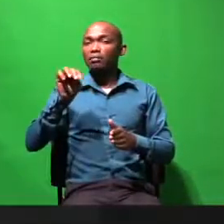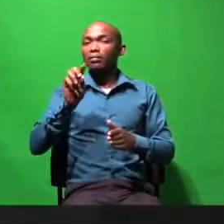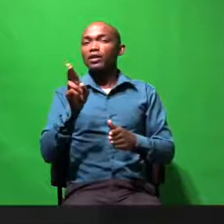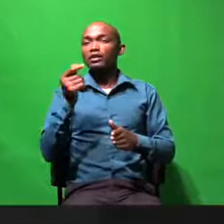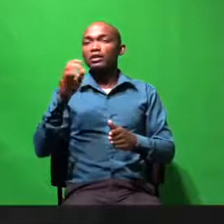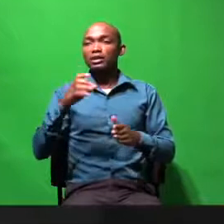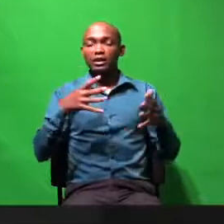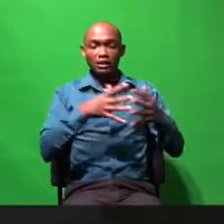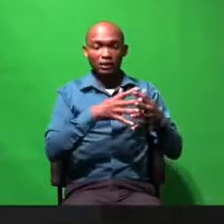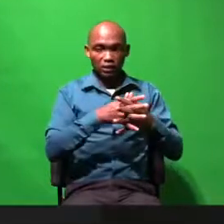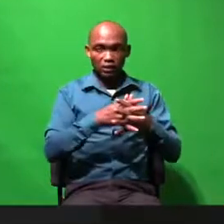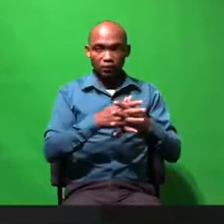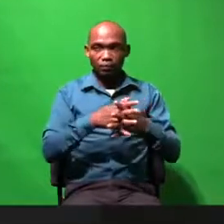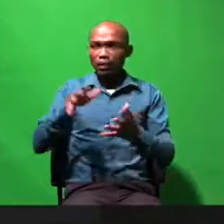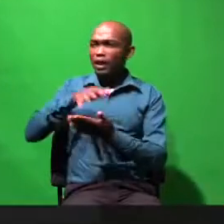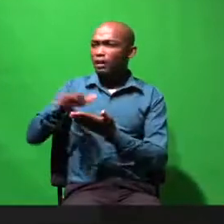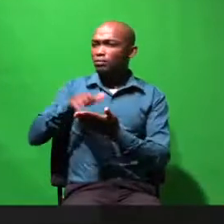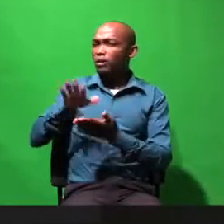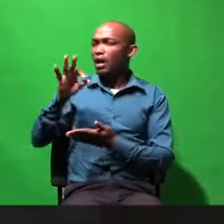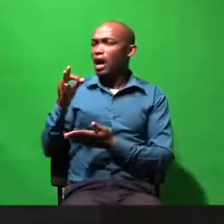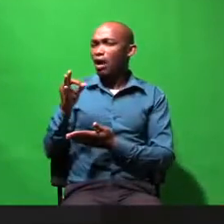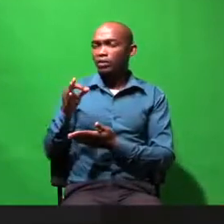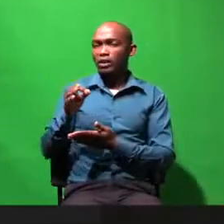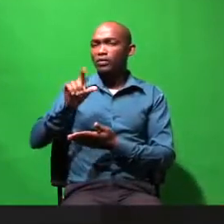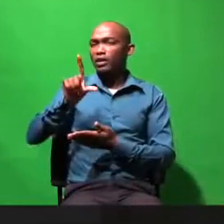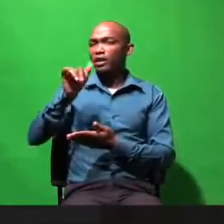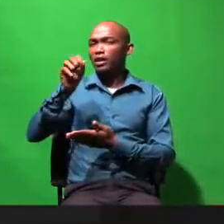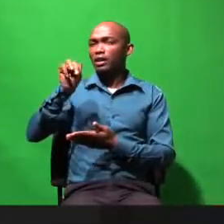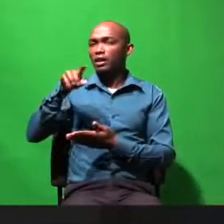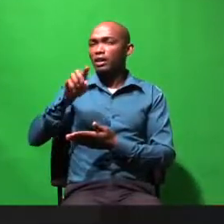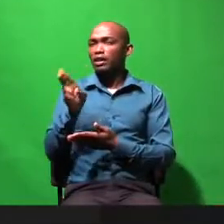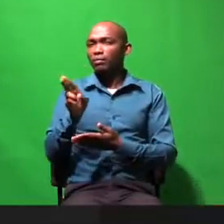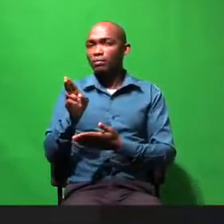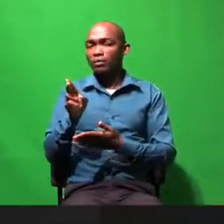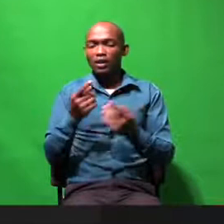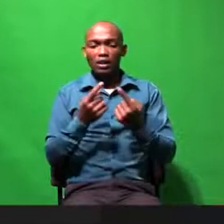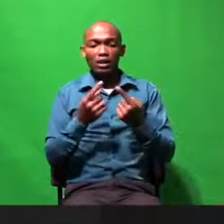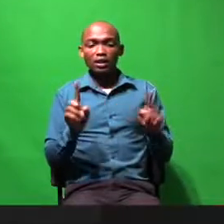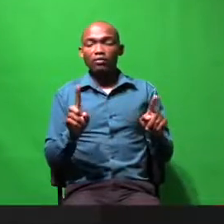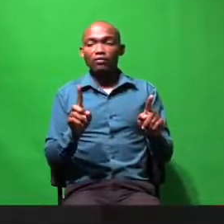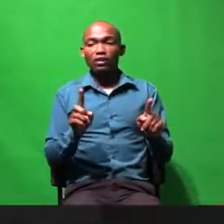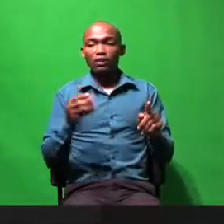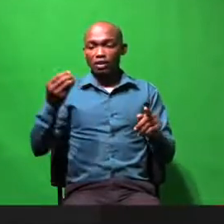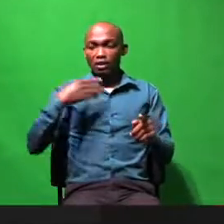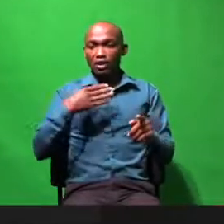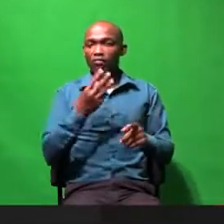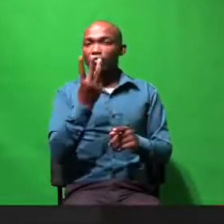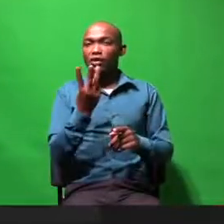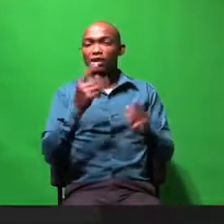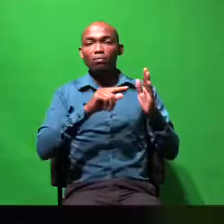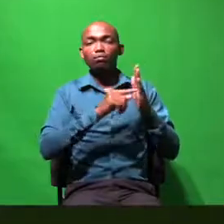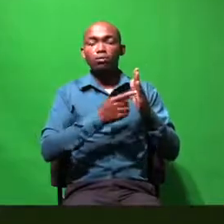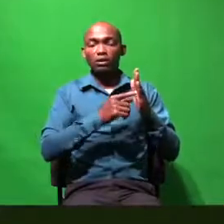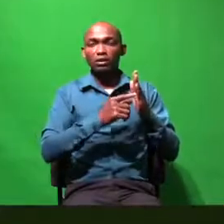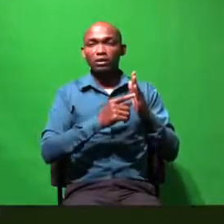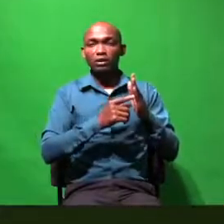explain how does lymph differ from the blood. Give 3 points. And